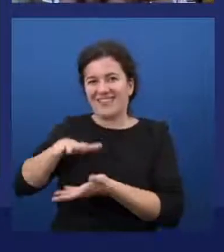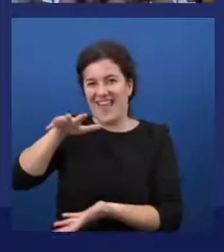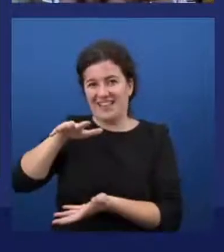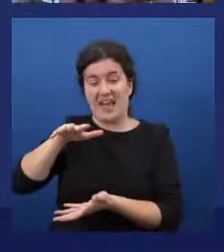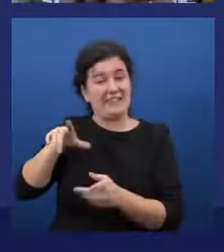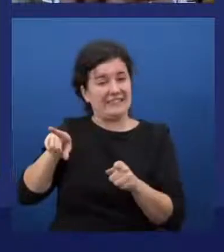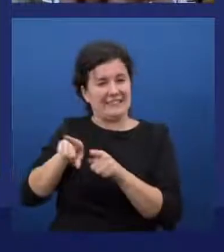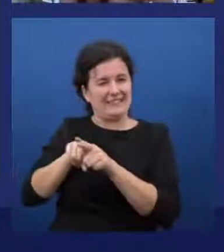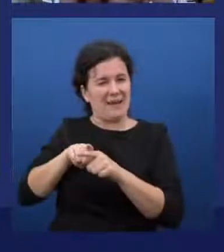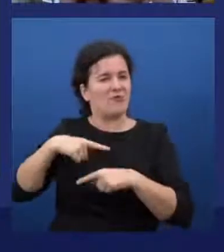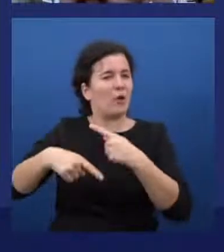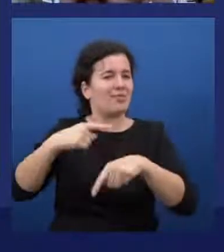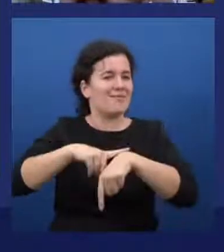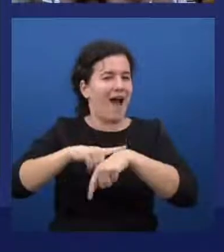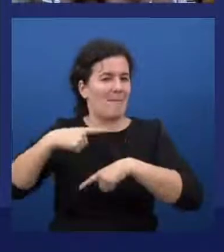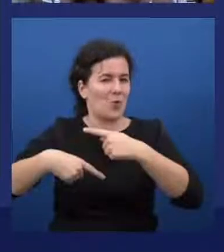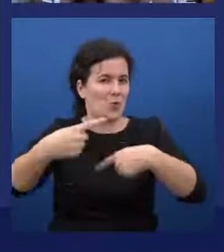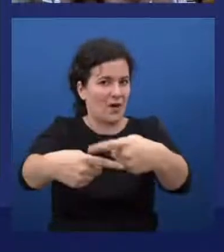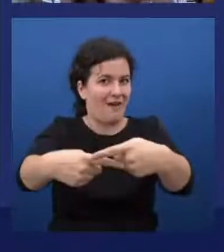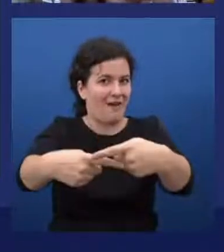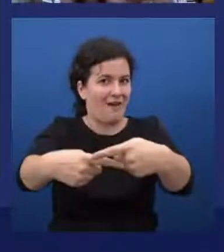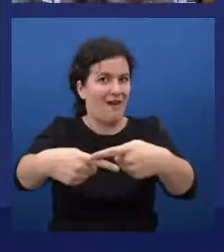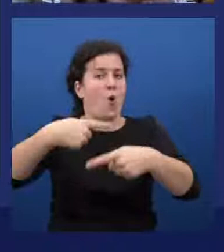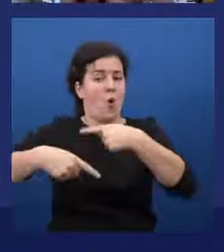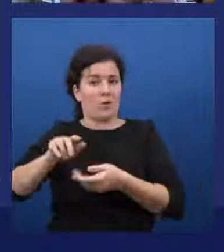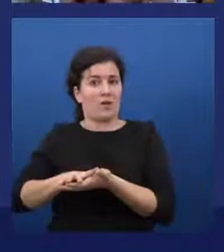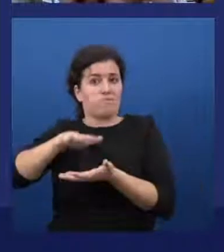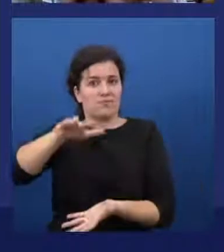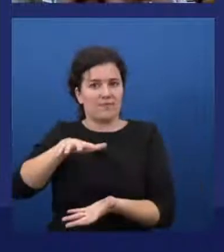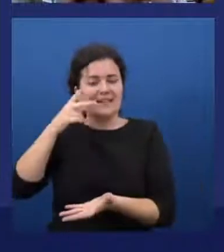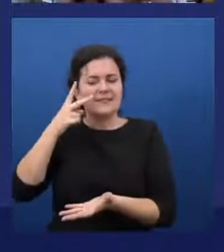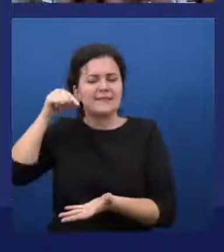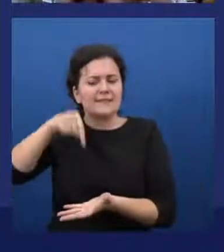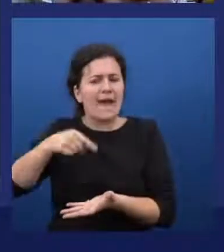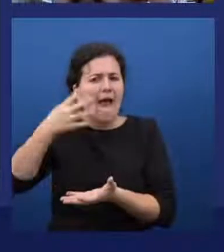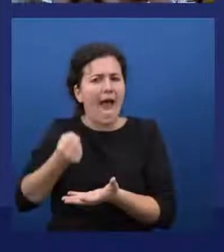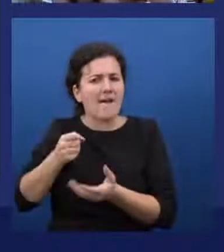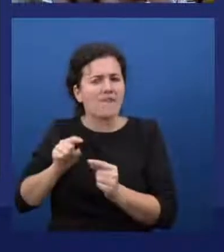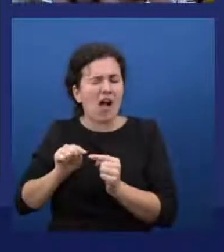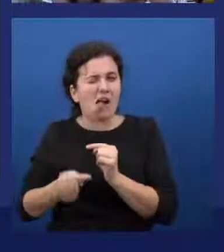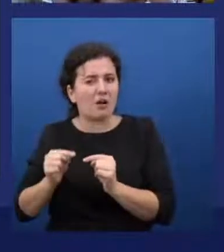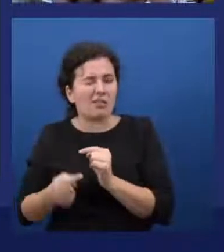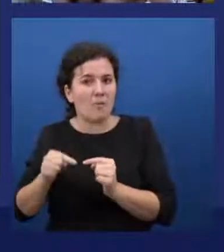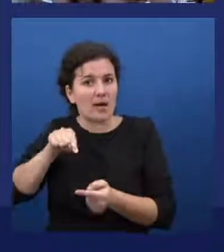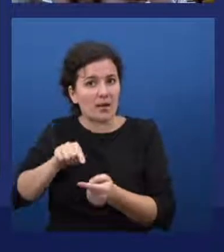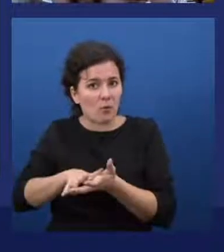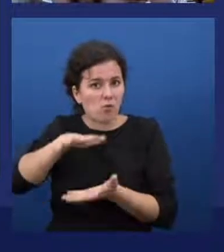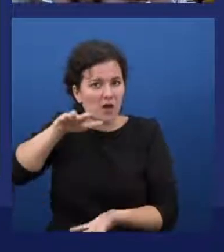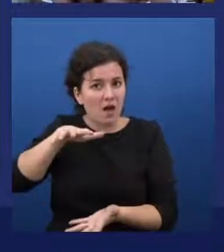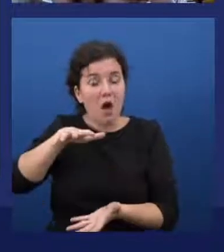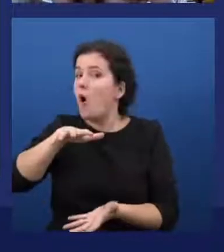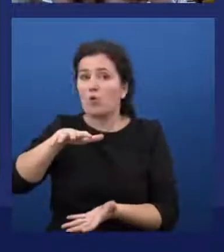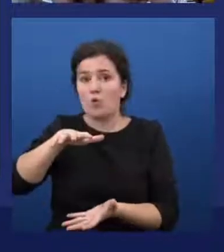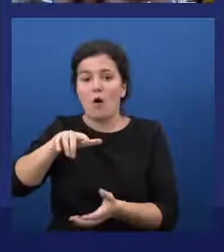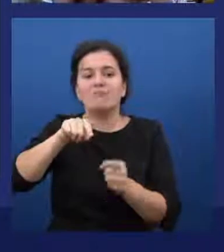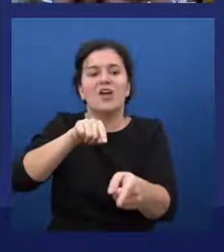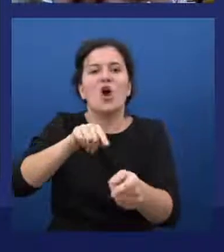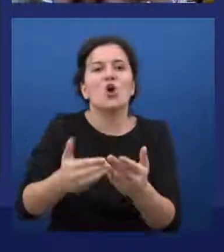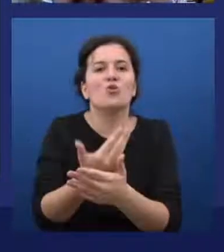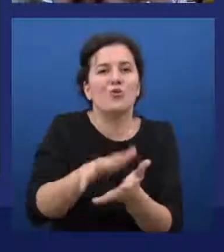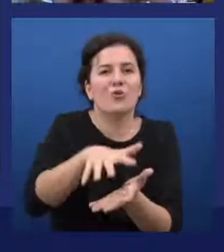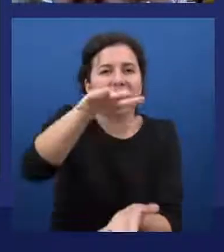have and see if it was anomaly or not, and then return that information to the user. So you can